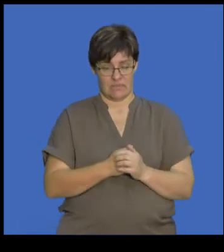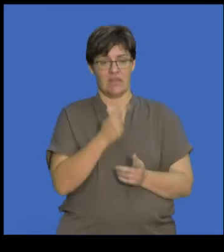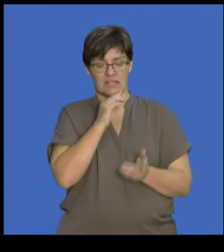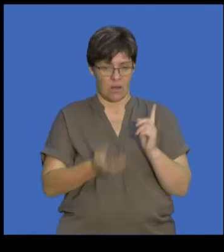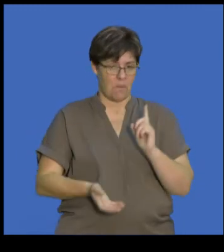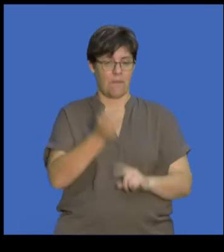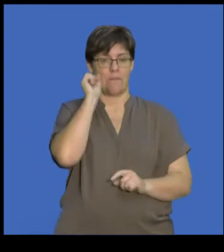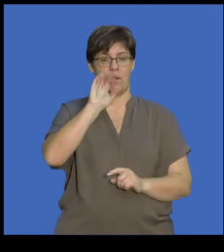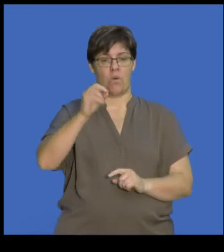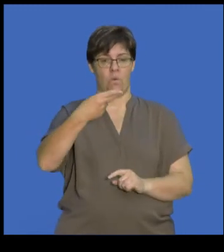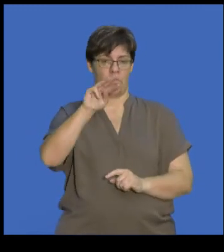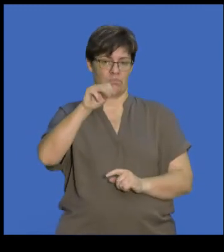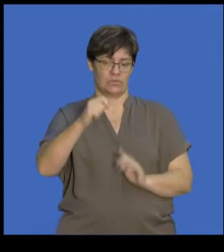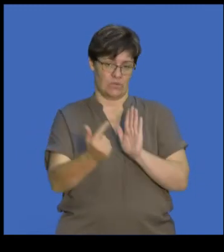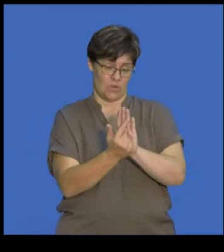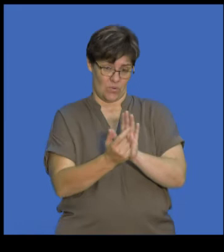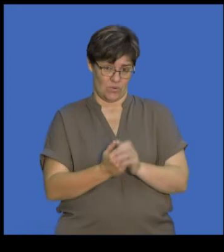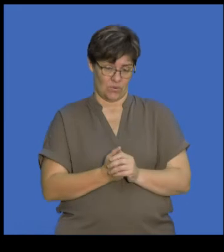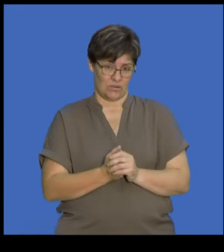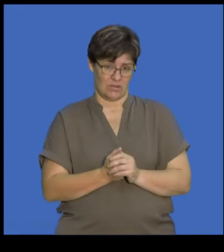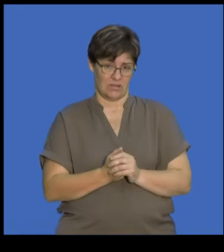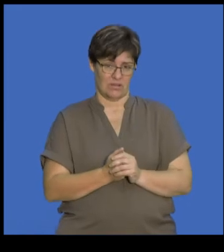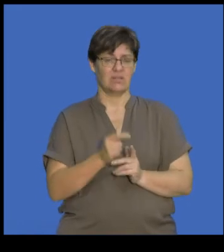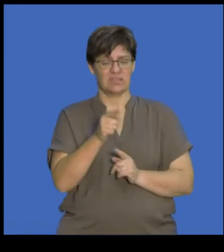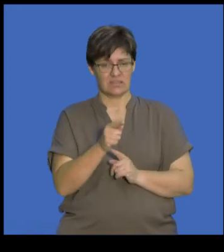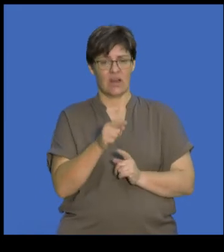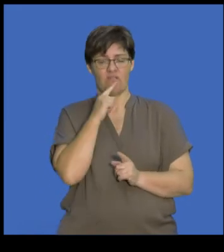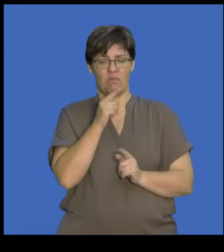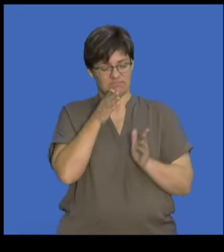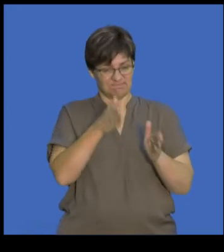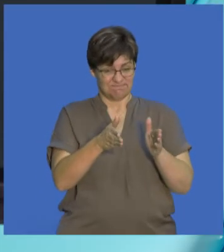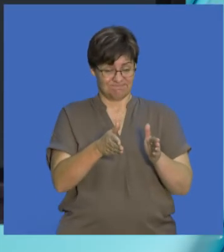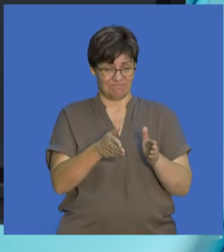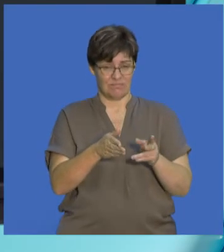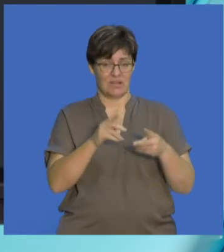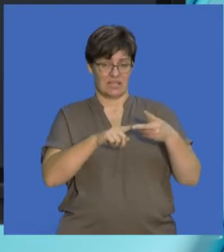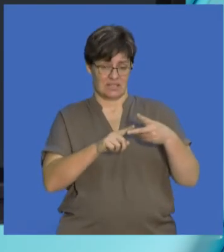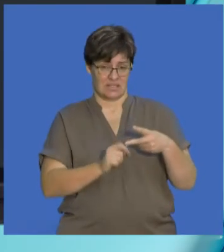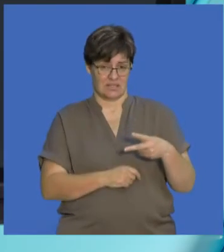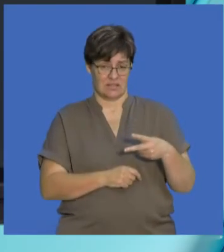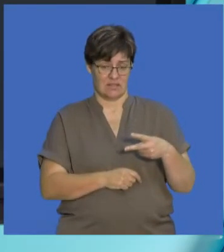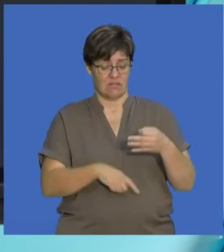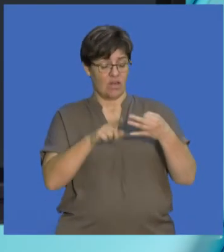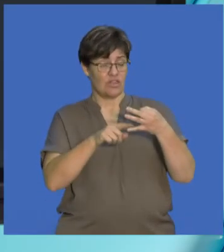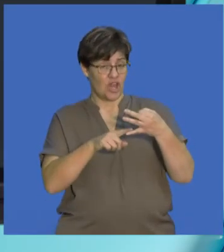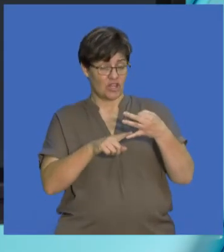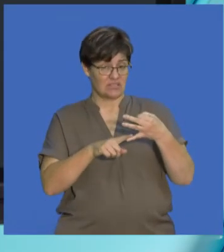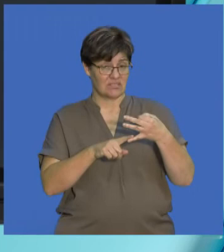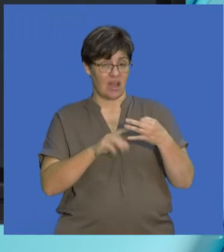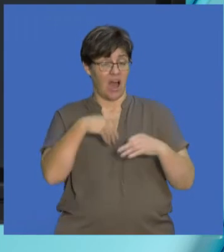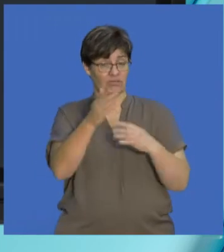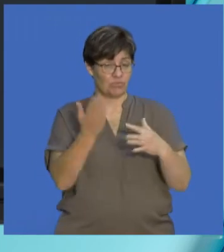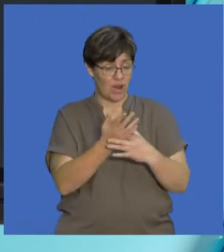right? Okay, so that was it as far as this segment is concerned. In the next third and final segment, we'll look at a scenario